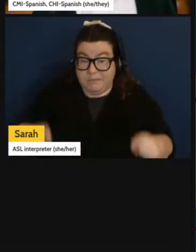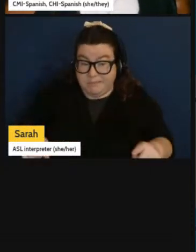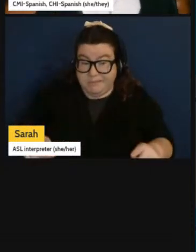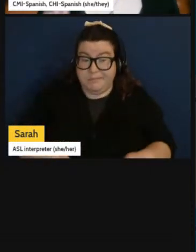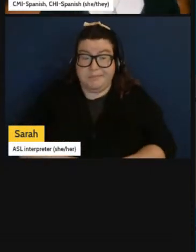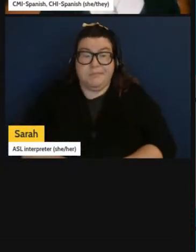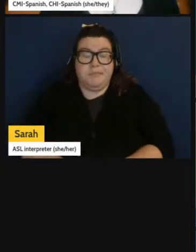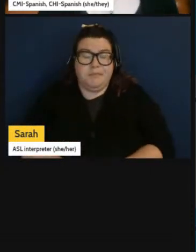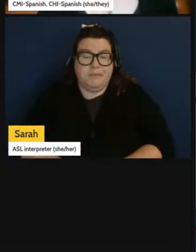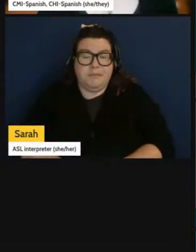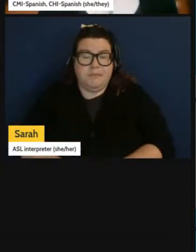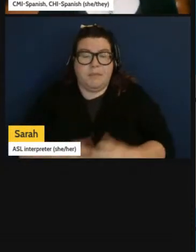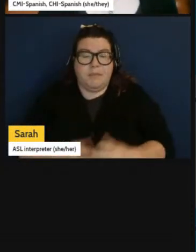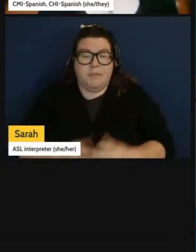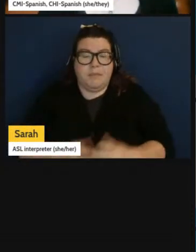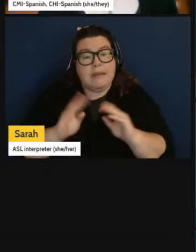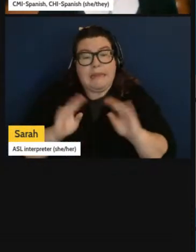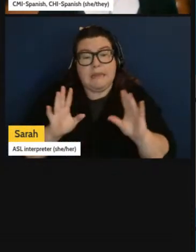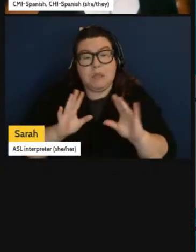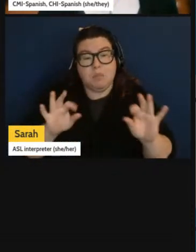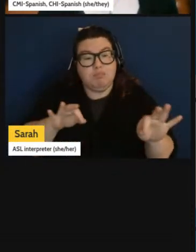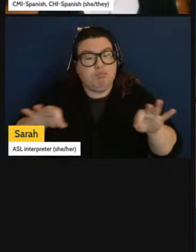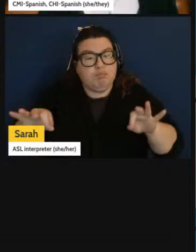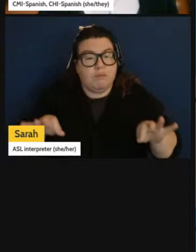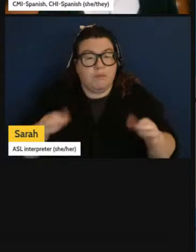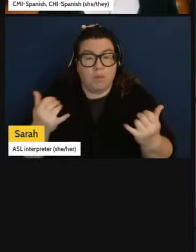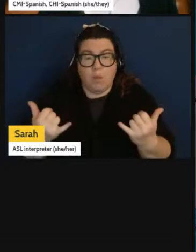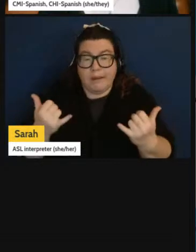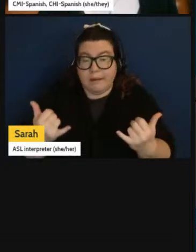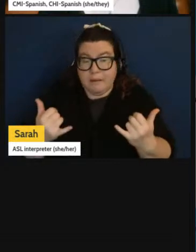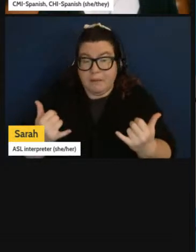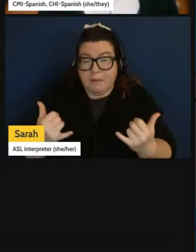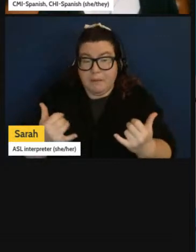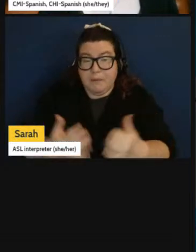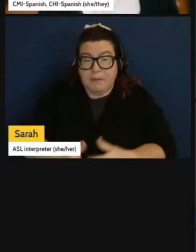And I just want to make it clear right now that